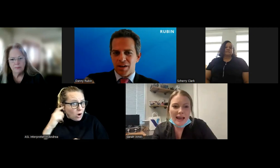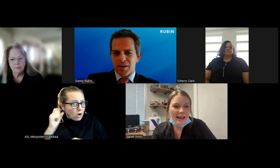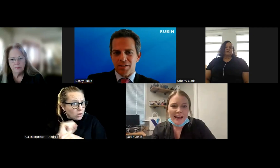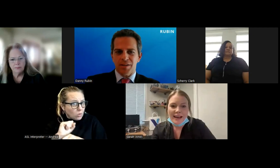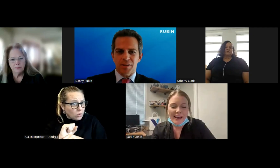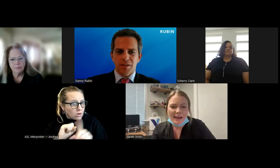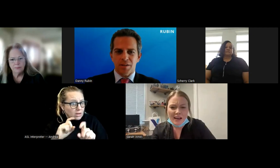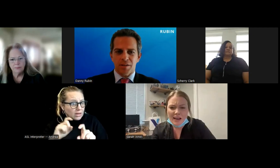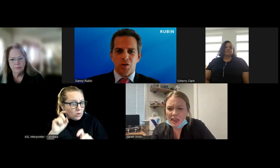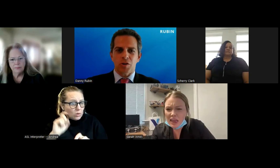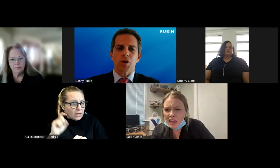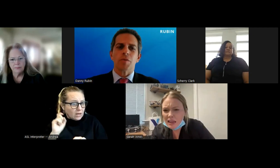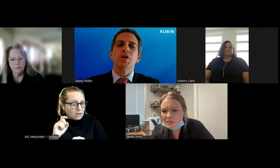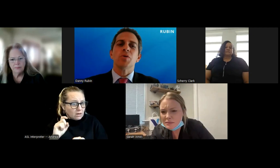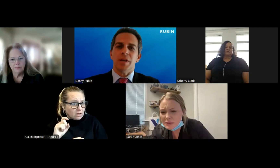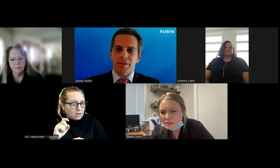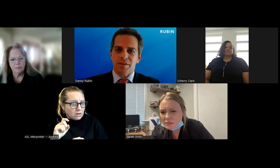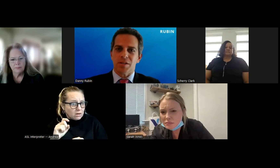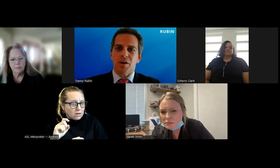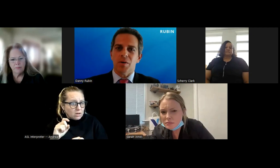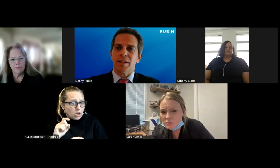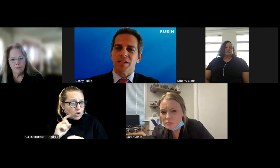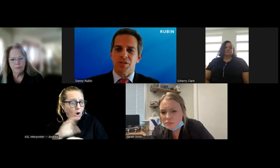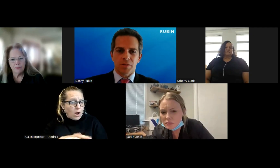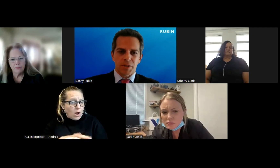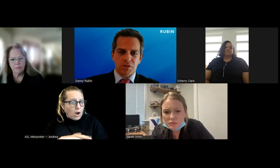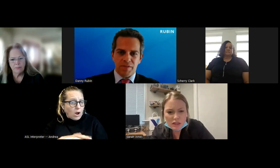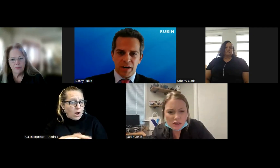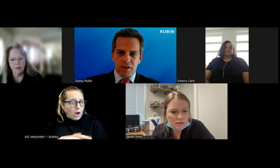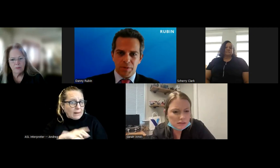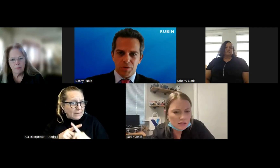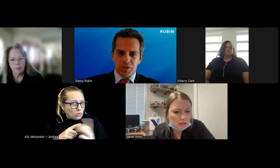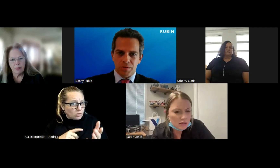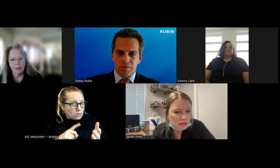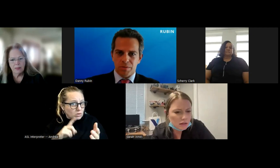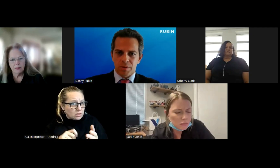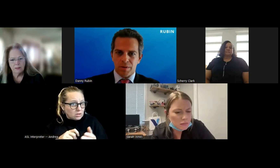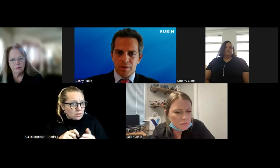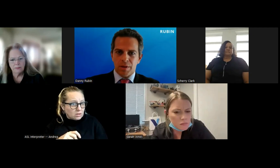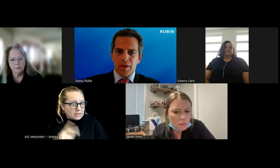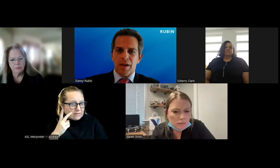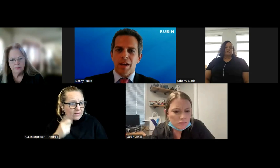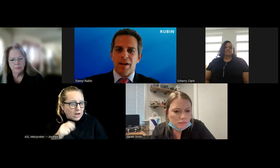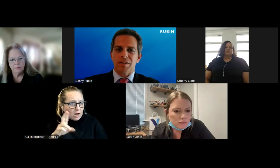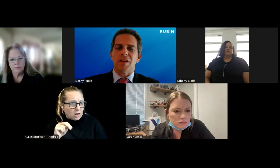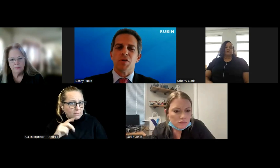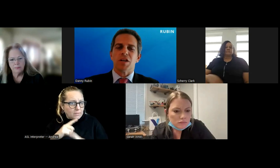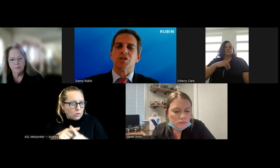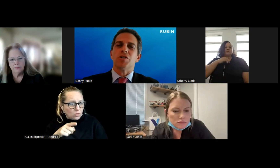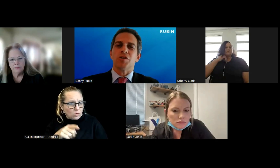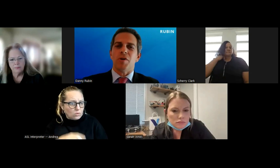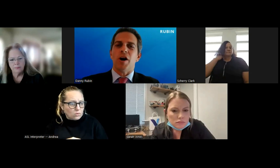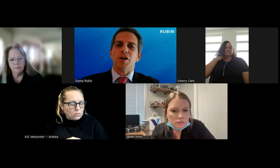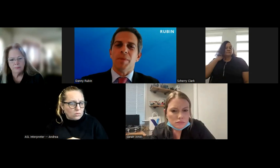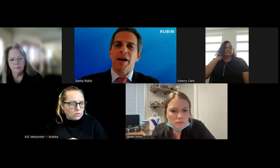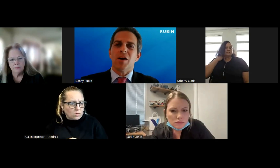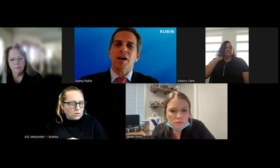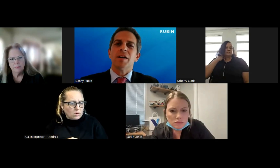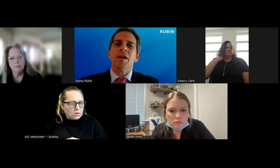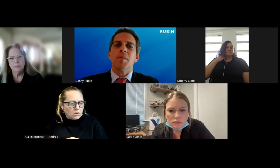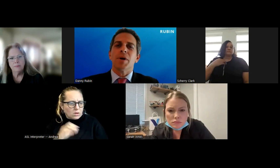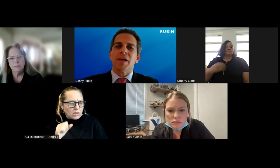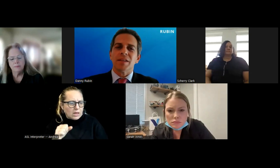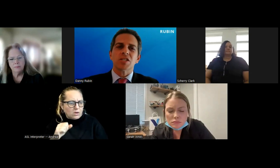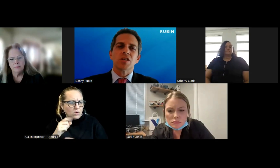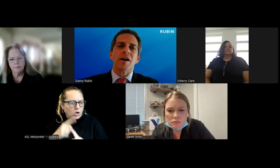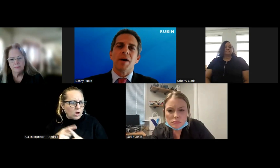hit the, you're muted. So I need you, let me see if I can unmute you. See if you can turn your audio back